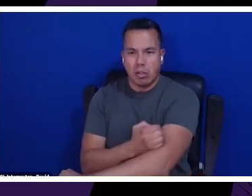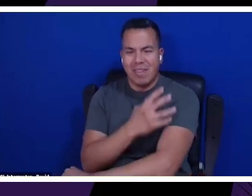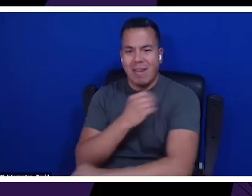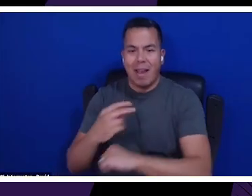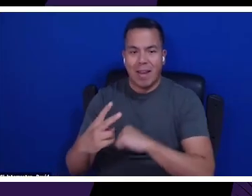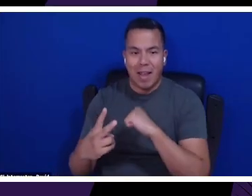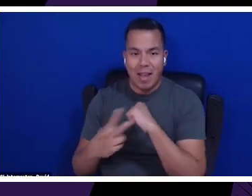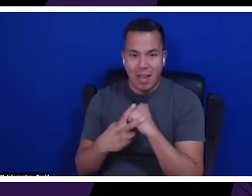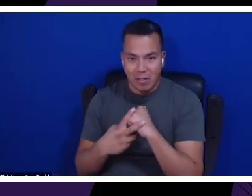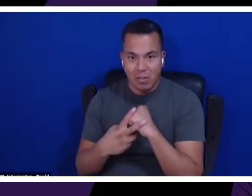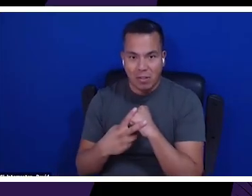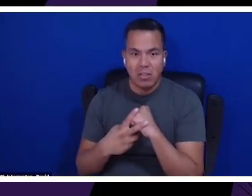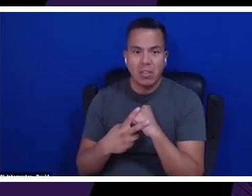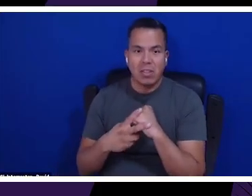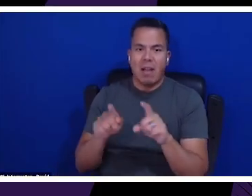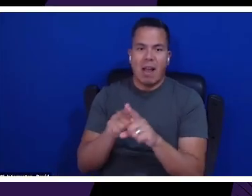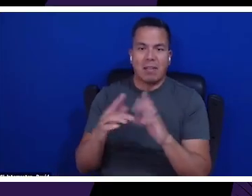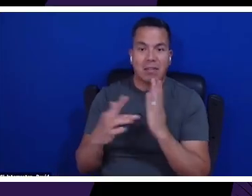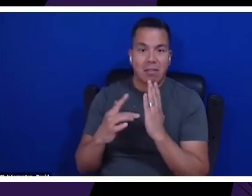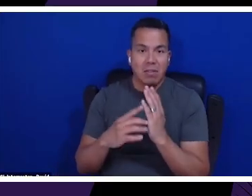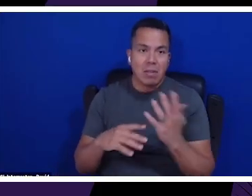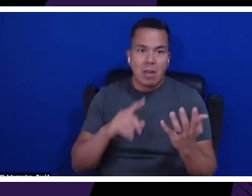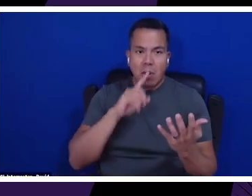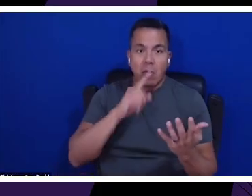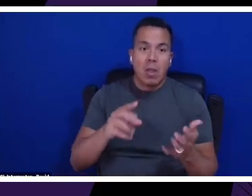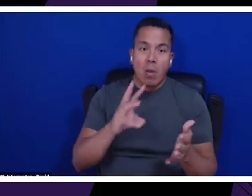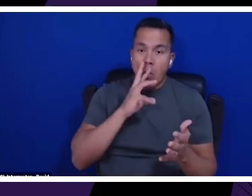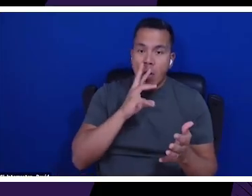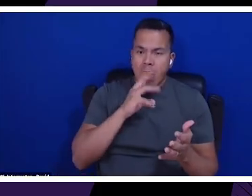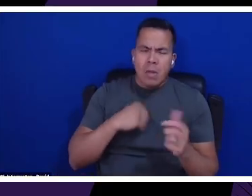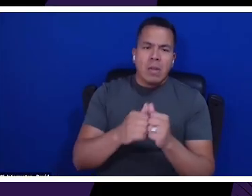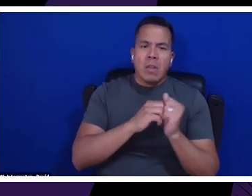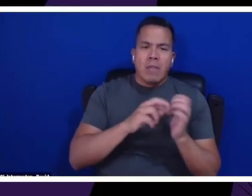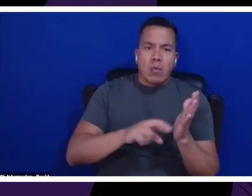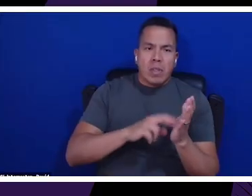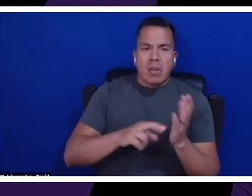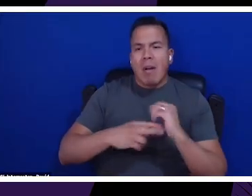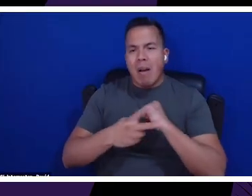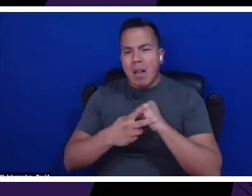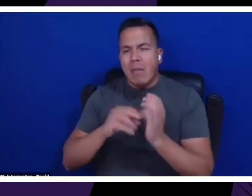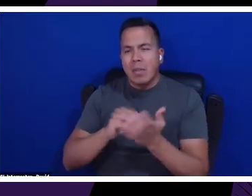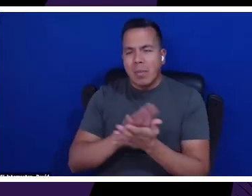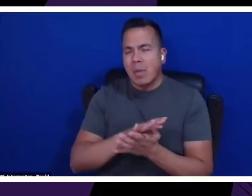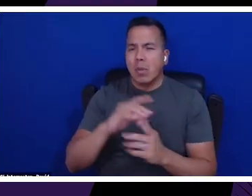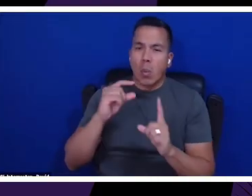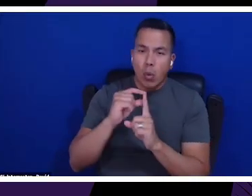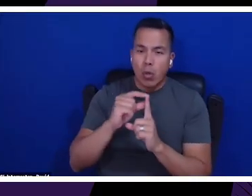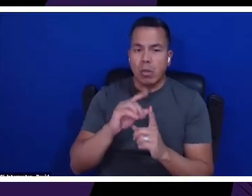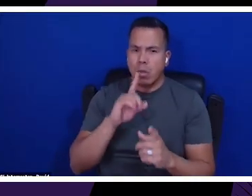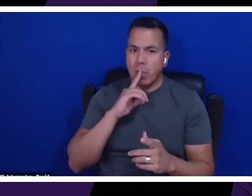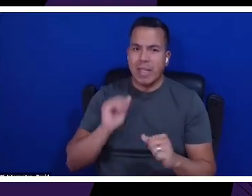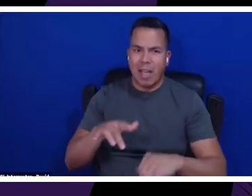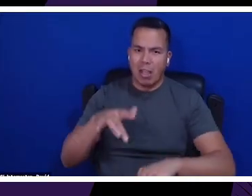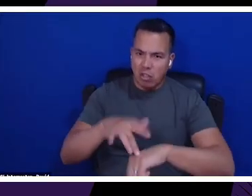future protest, water is a site for collective research where archival documentation and words can both touch the water and do in the